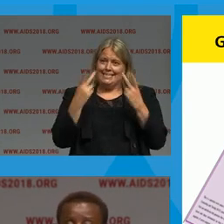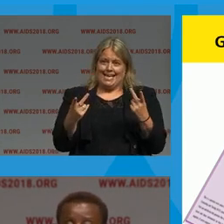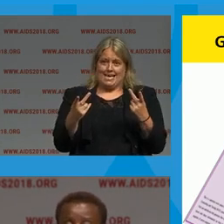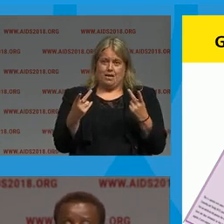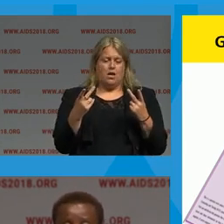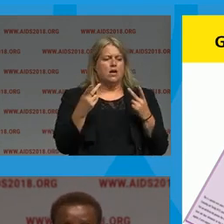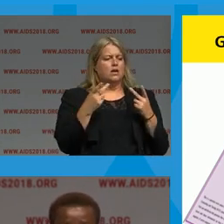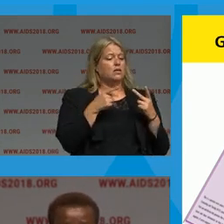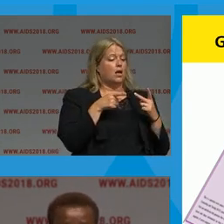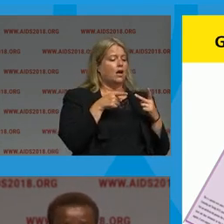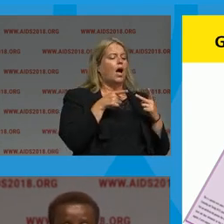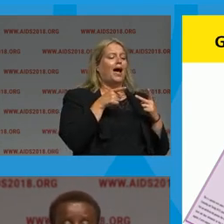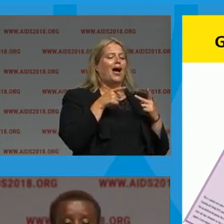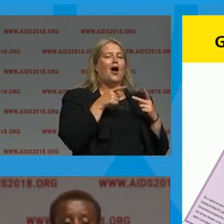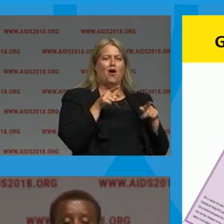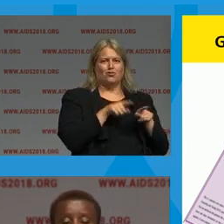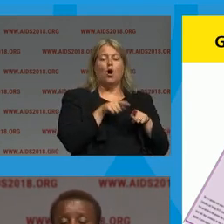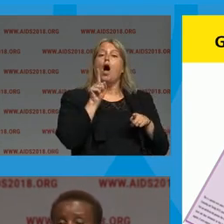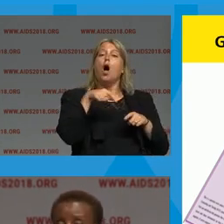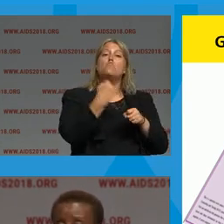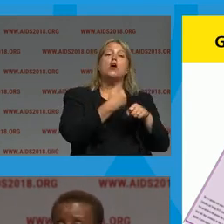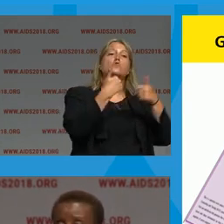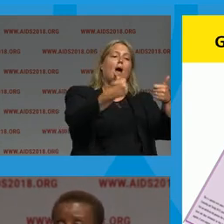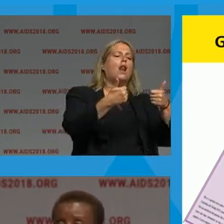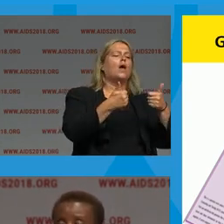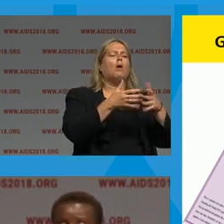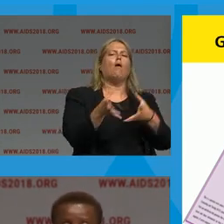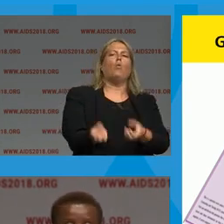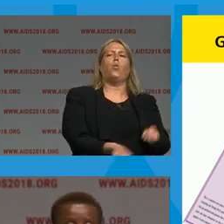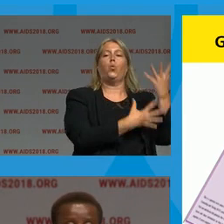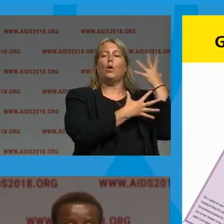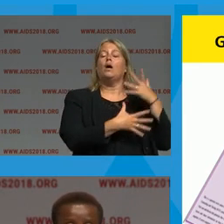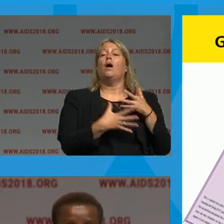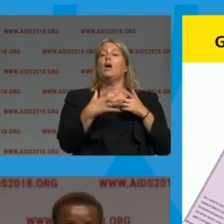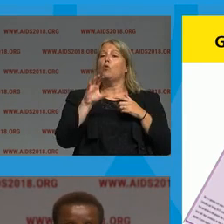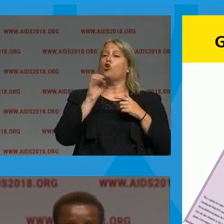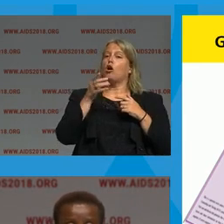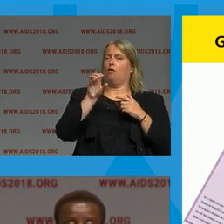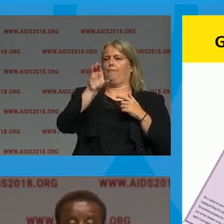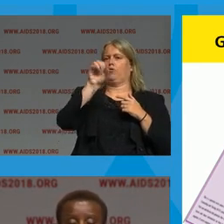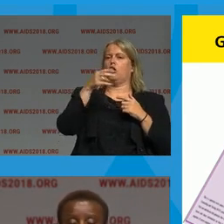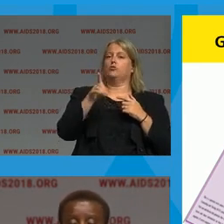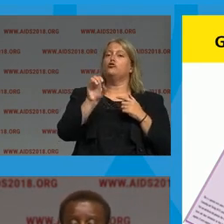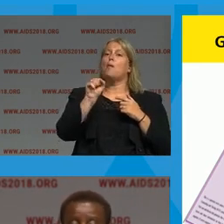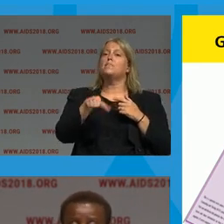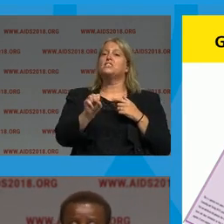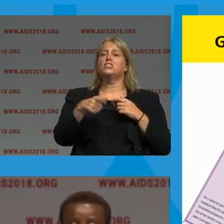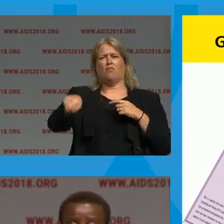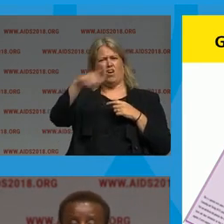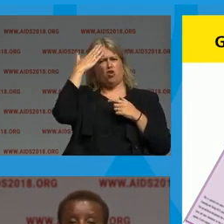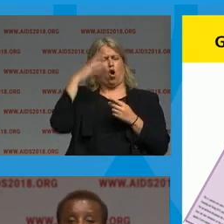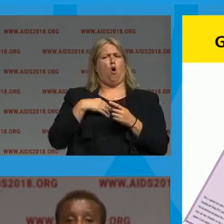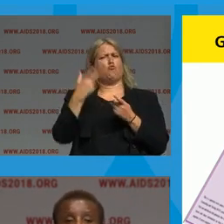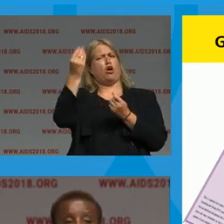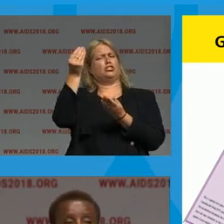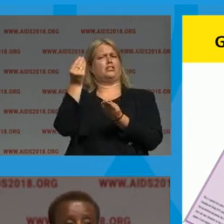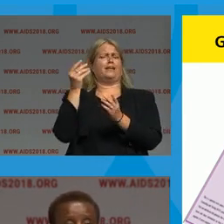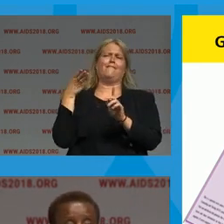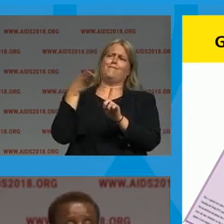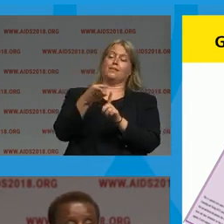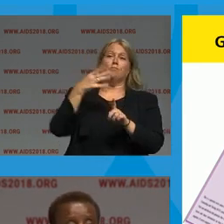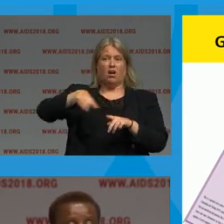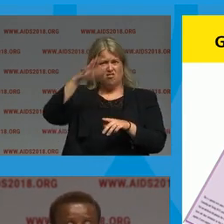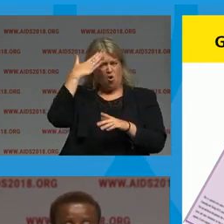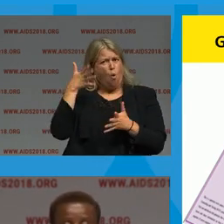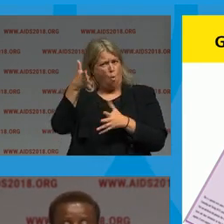have deserted what works. The story of condoms. Condoms are cost effective and we know that they work. The biggest challenge